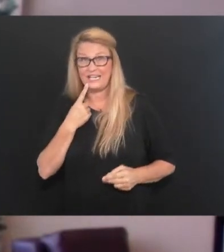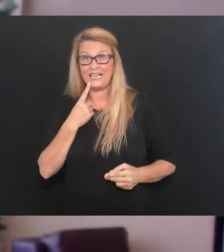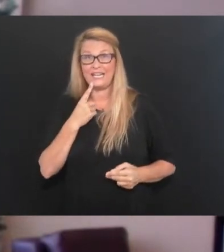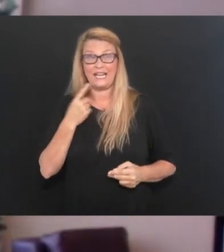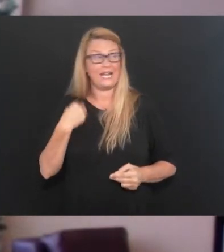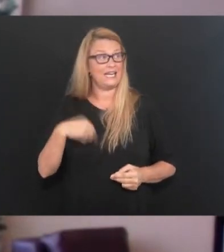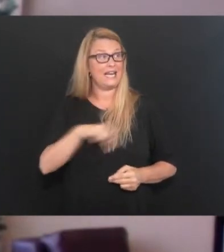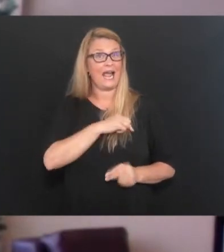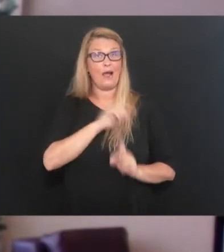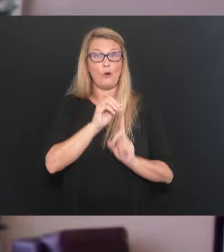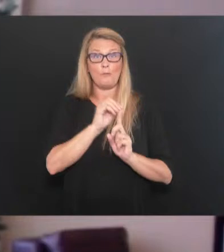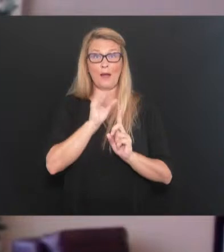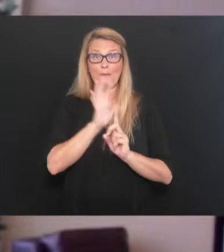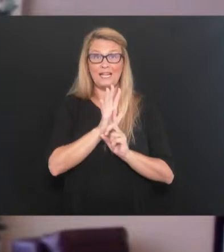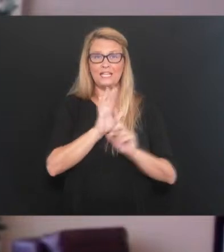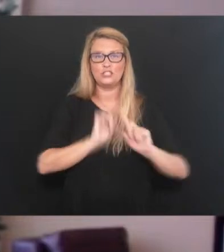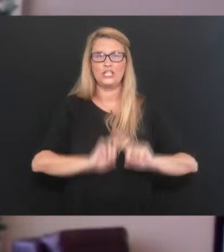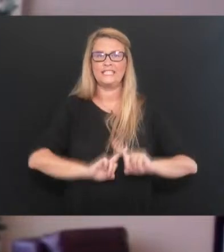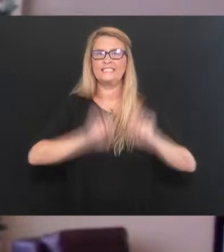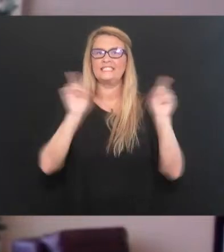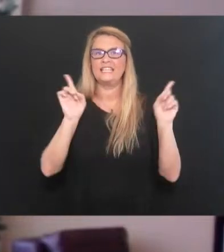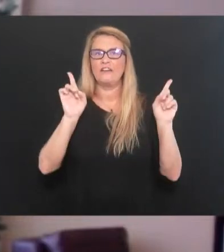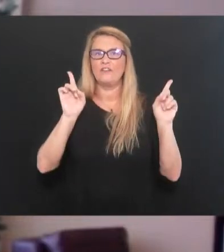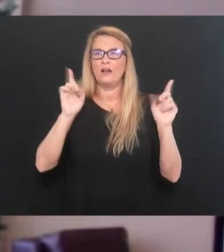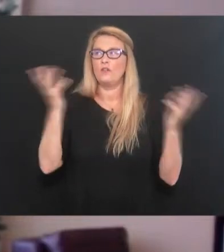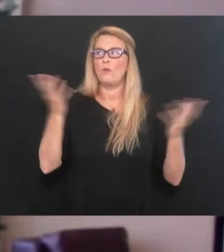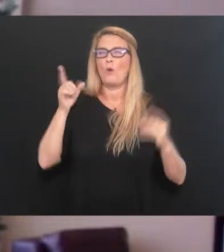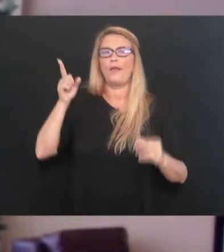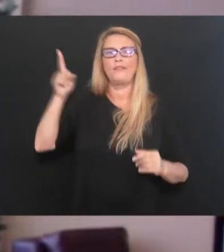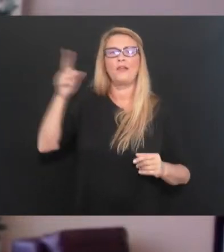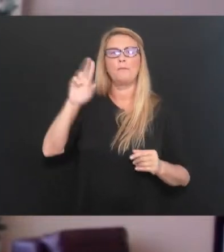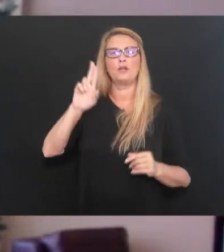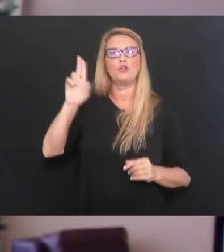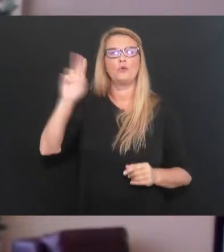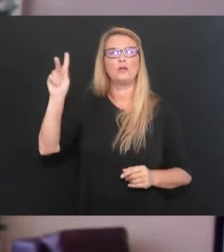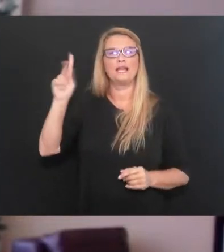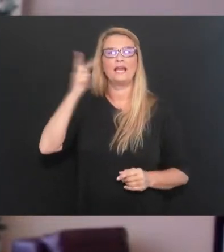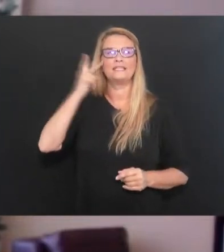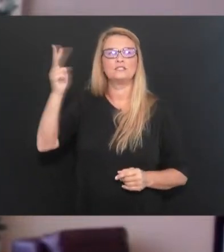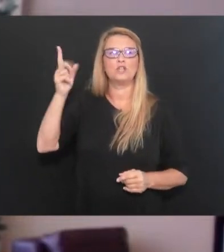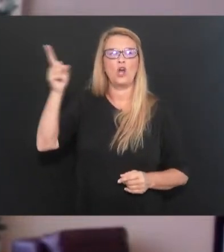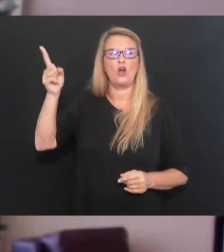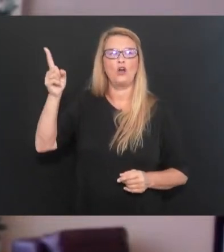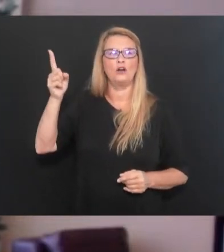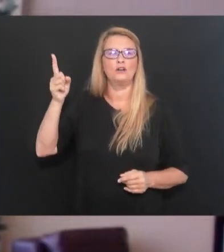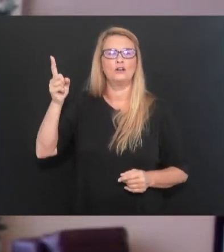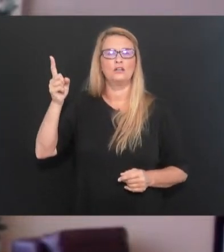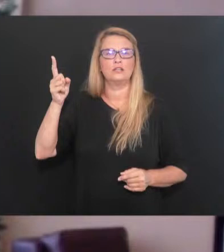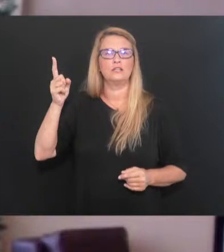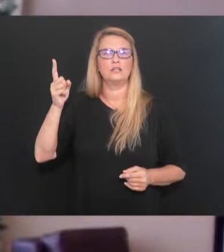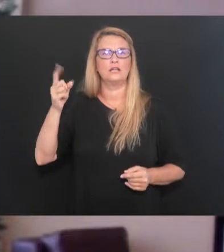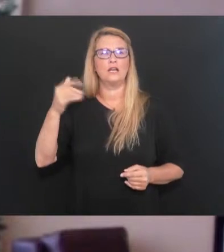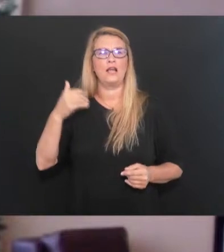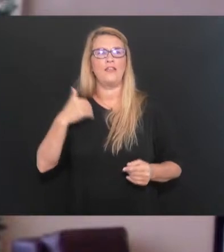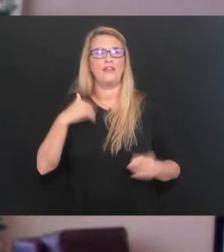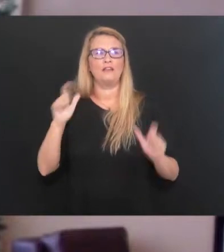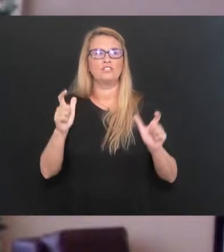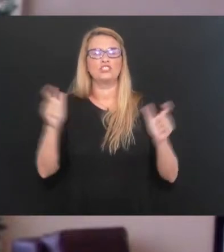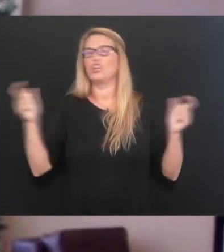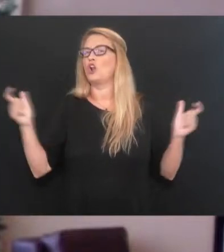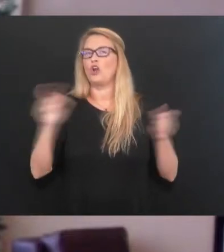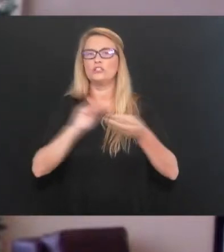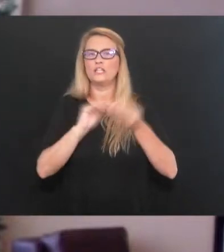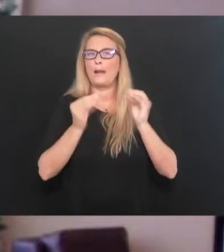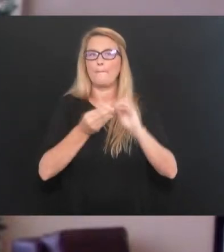is different than the UK saw in their population. And part of it's because we have such a larger number of